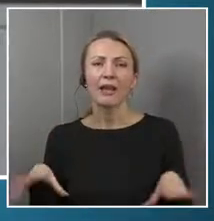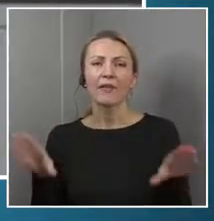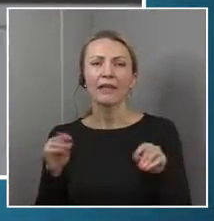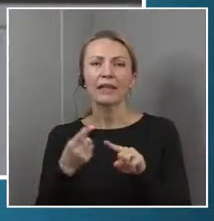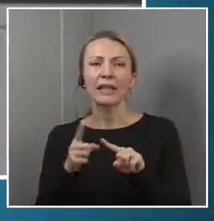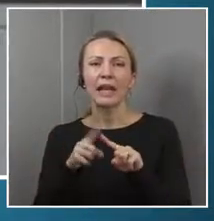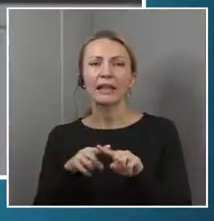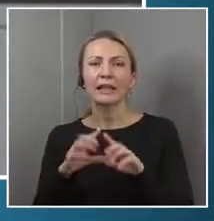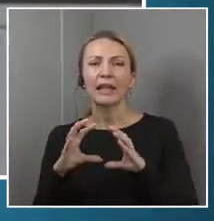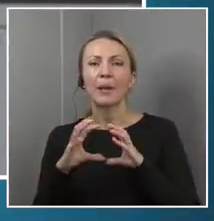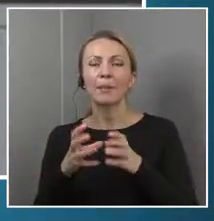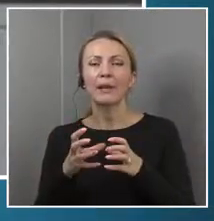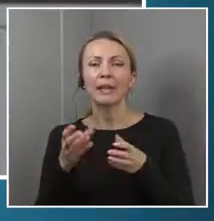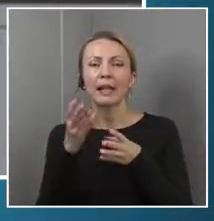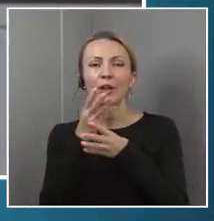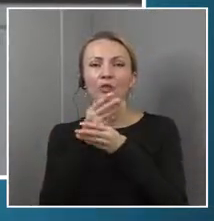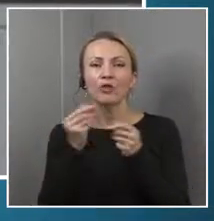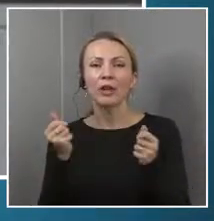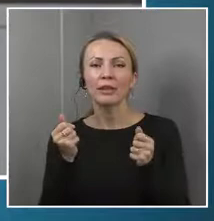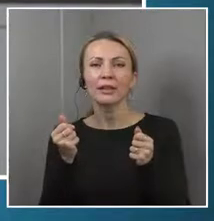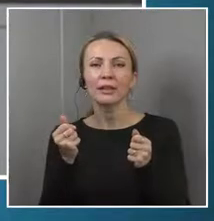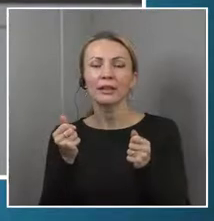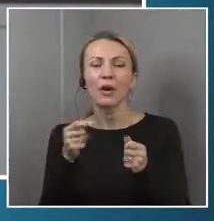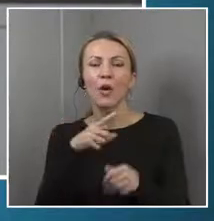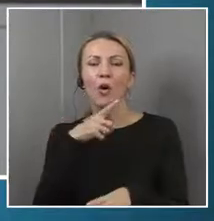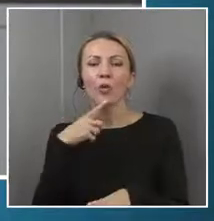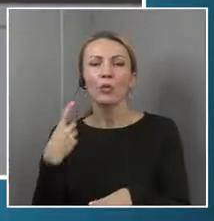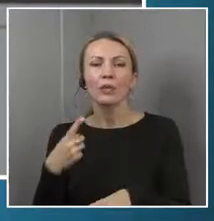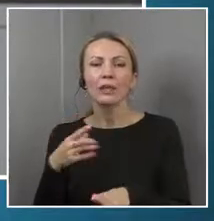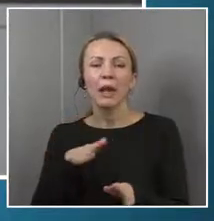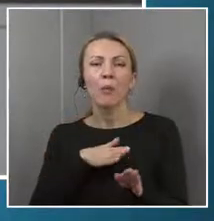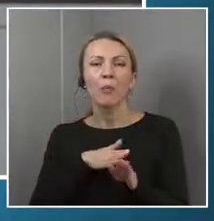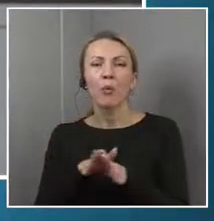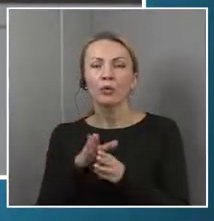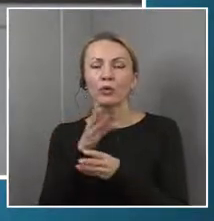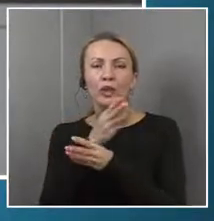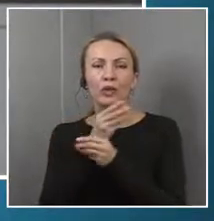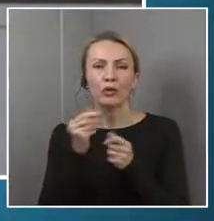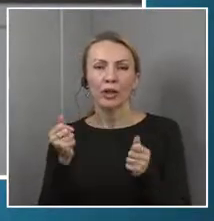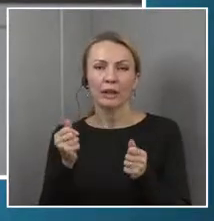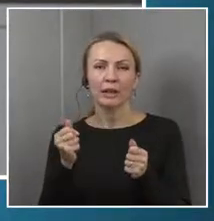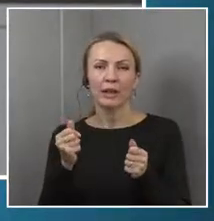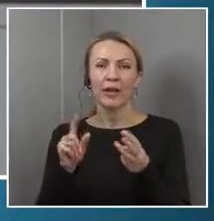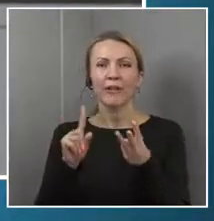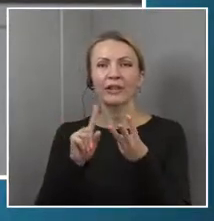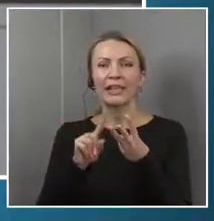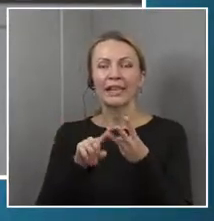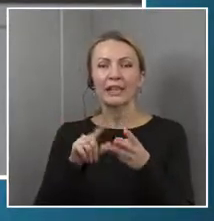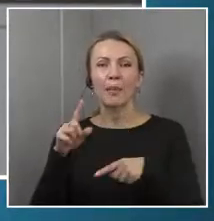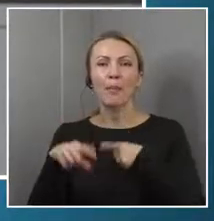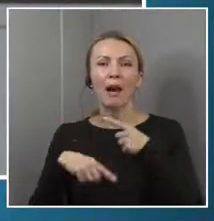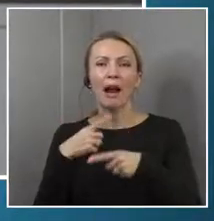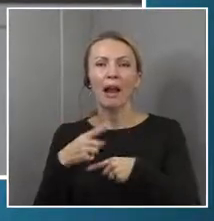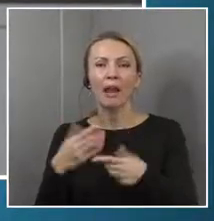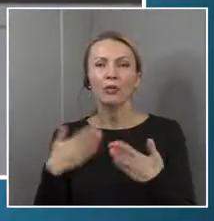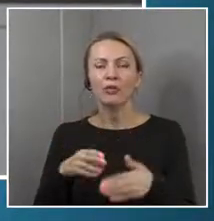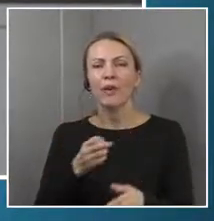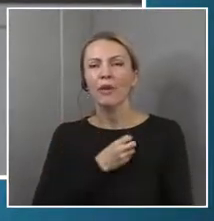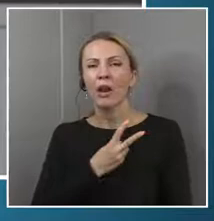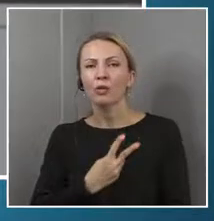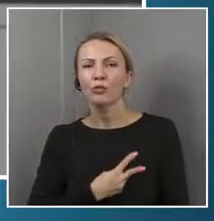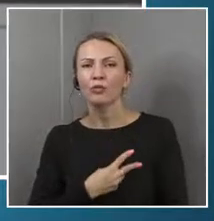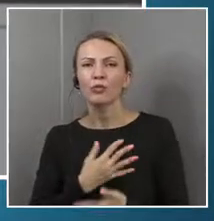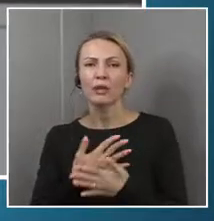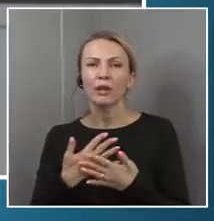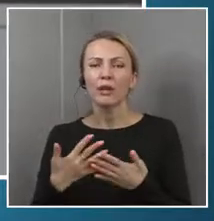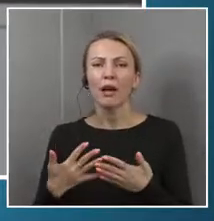million Russian citizens emigrated. But initially, there were Russian shops in